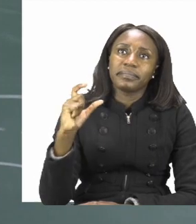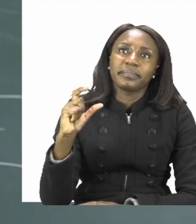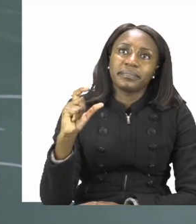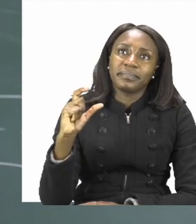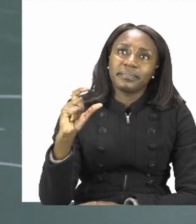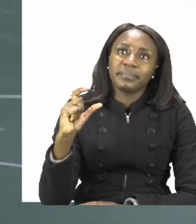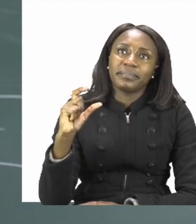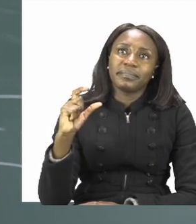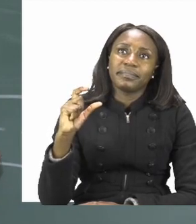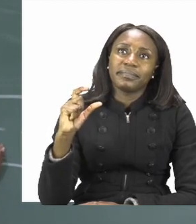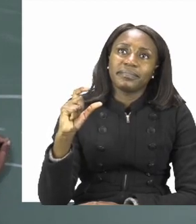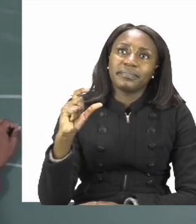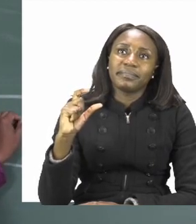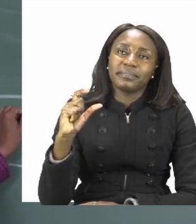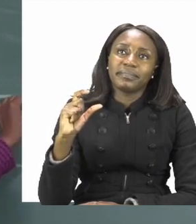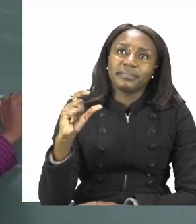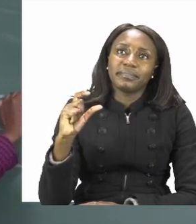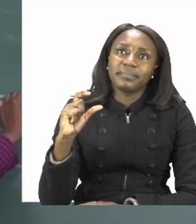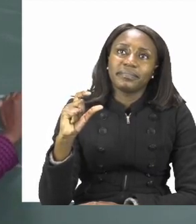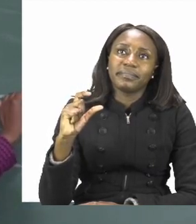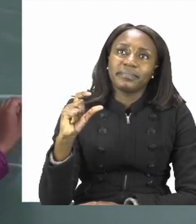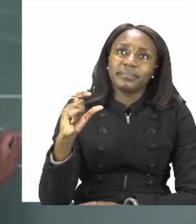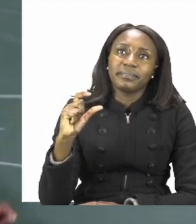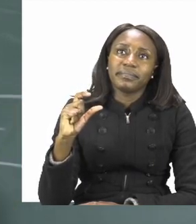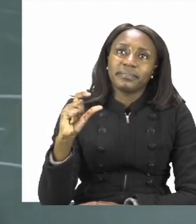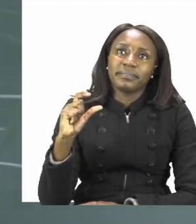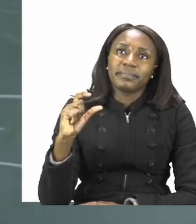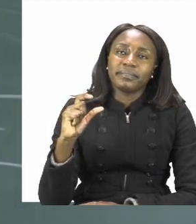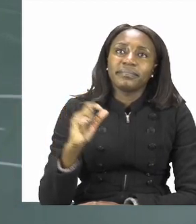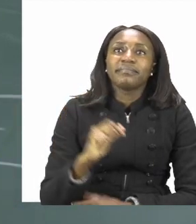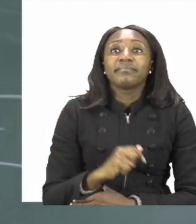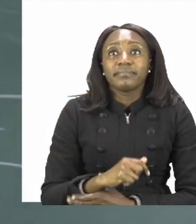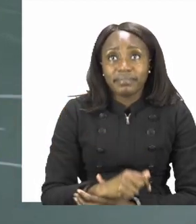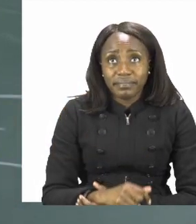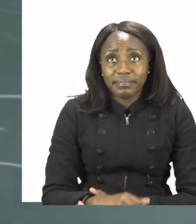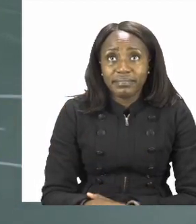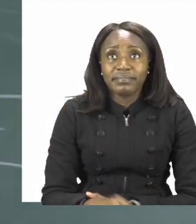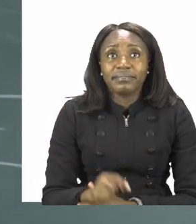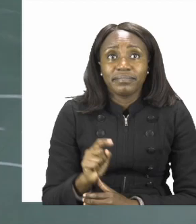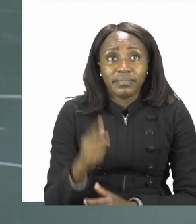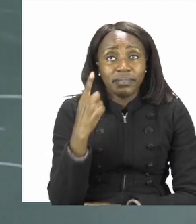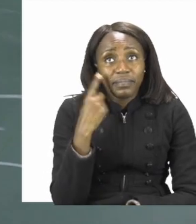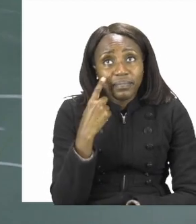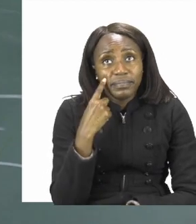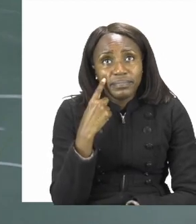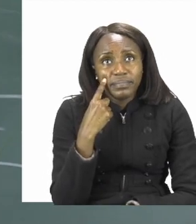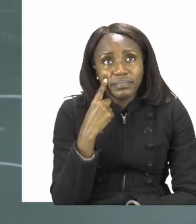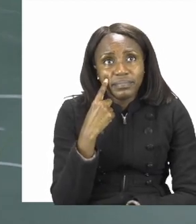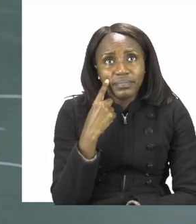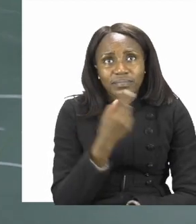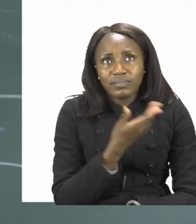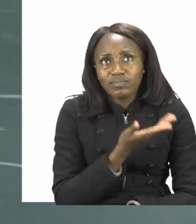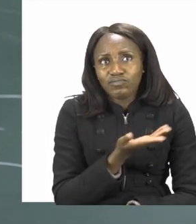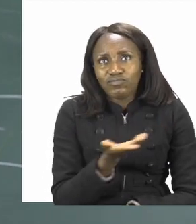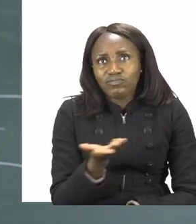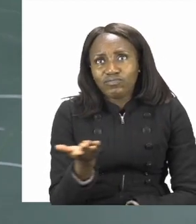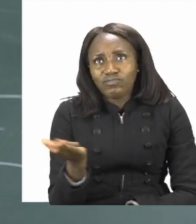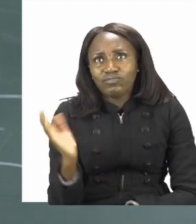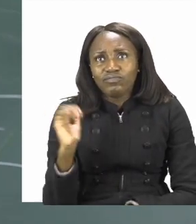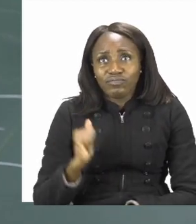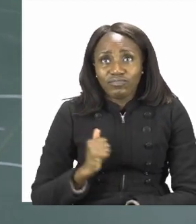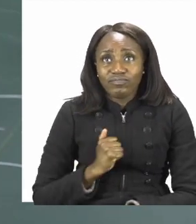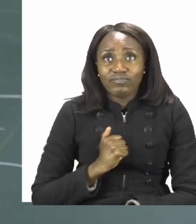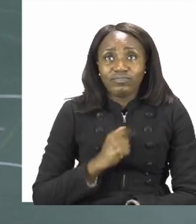The last one. Zig. Now, as you can see, all my zigs and zags